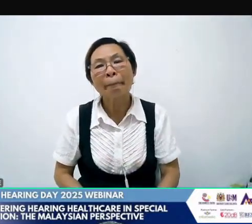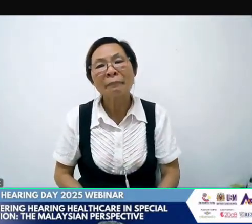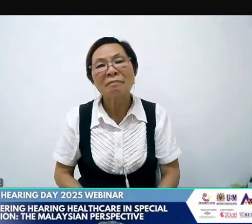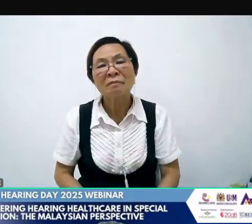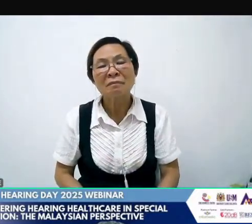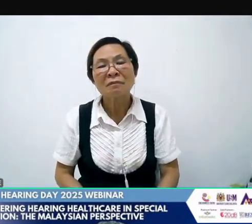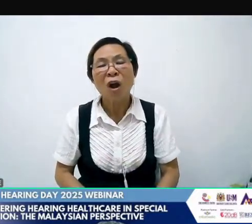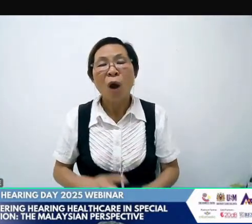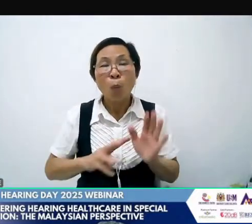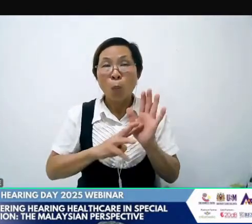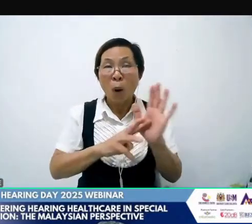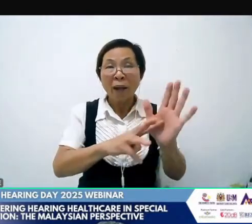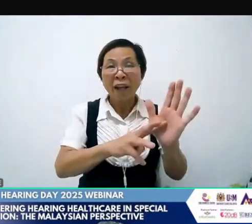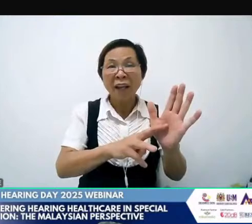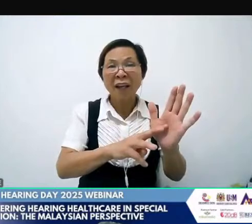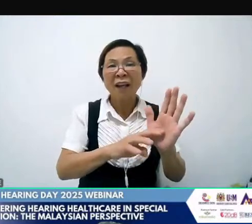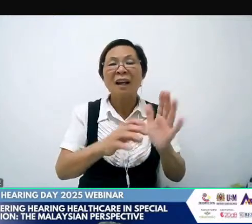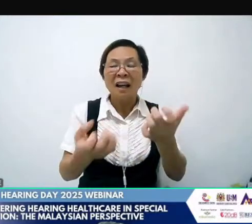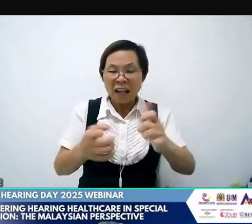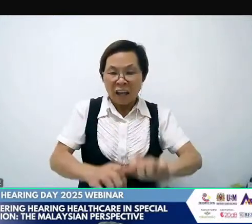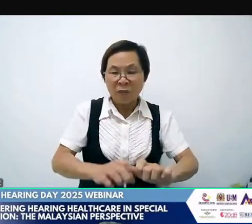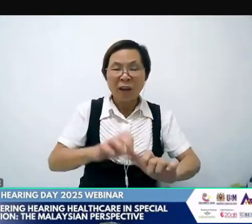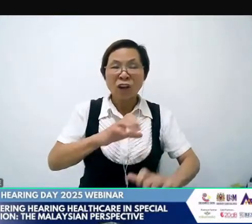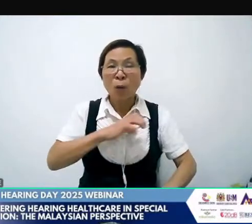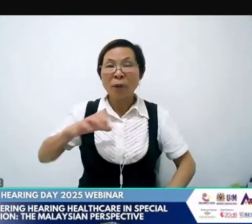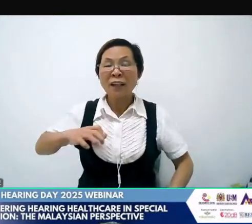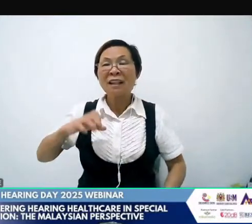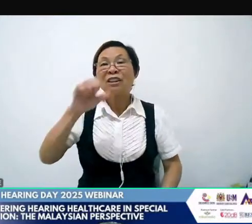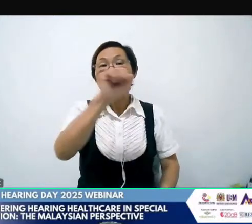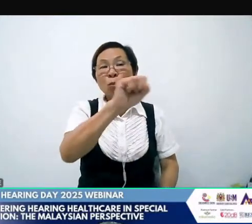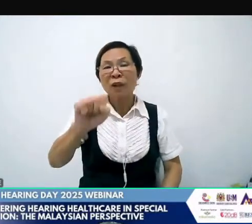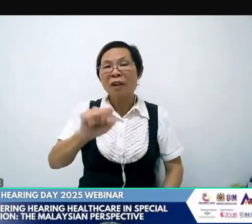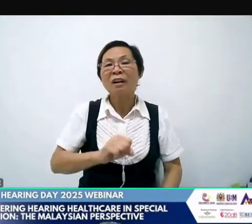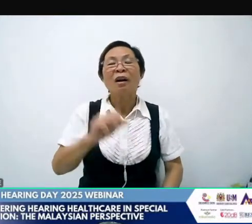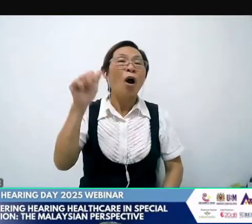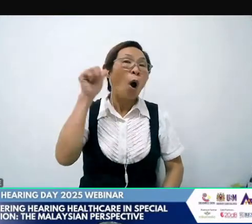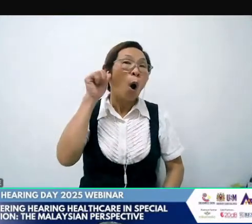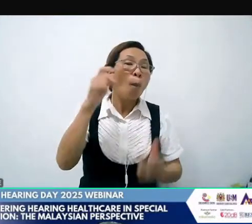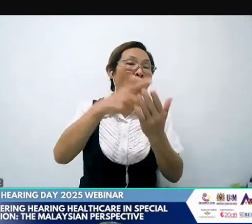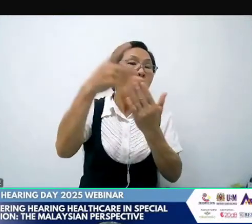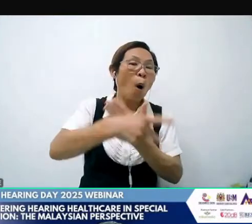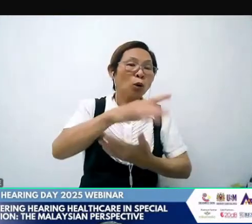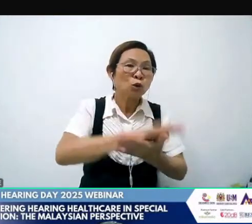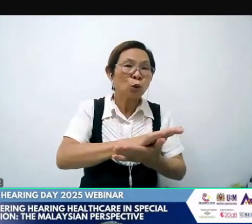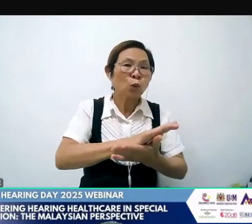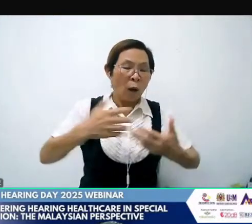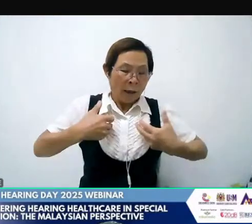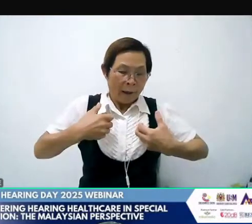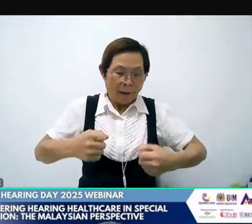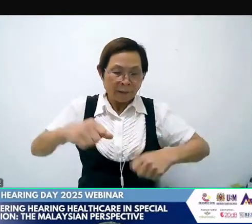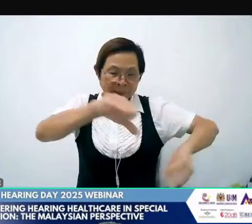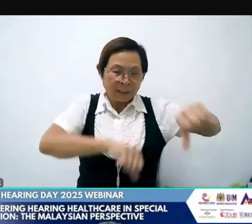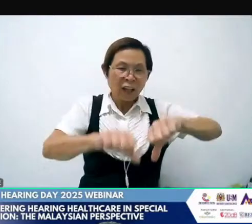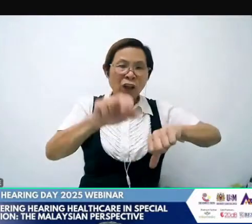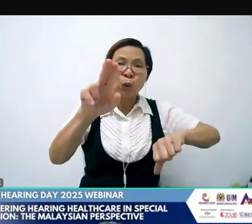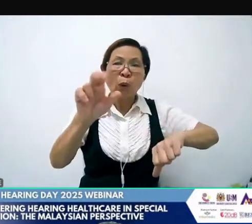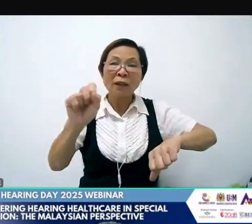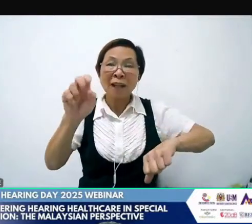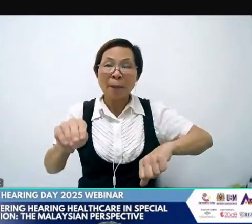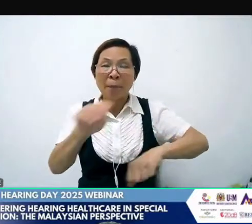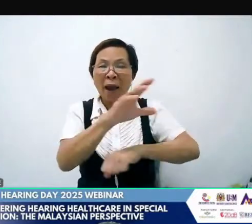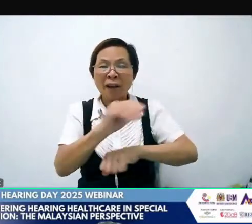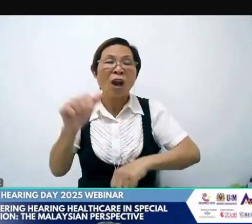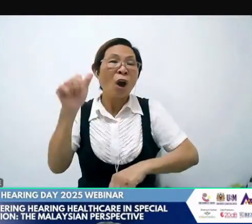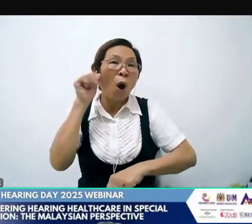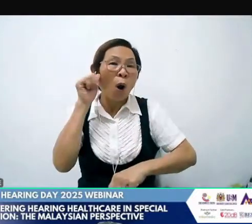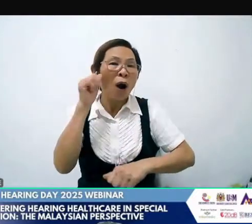On behalf of the event committee, SEAMEO SEN, Audiology Program of School Health Science, University Science Malaysia, as well as